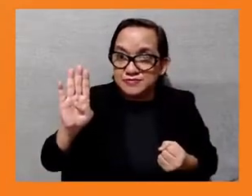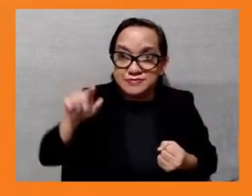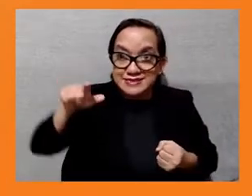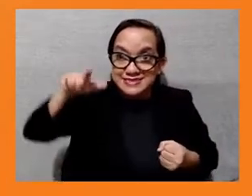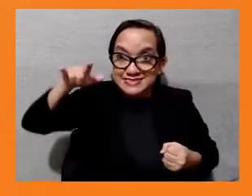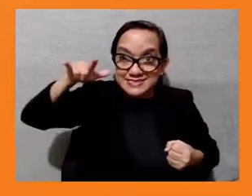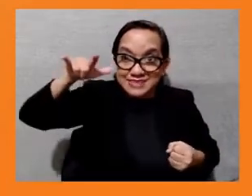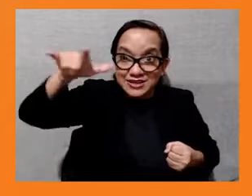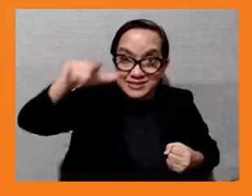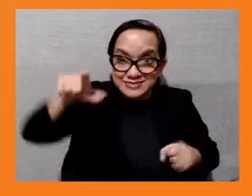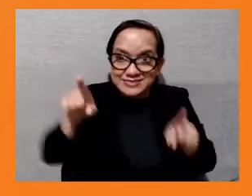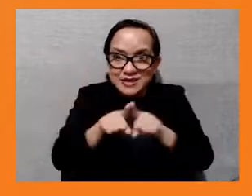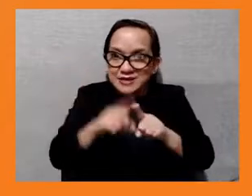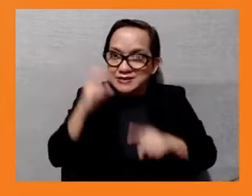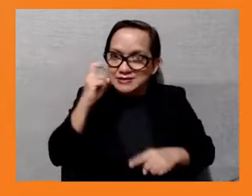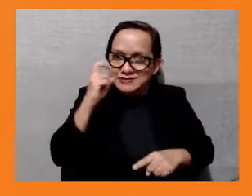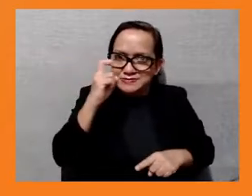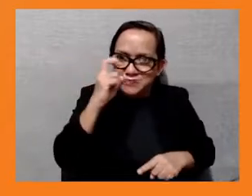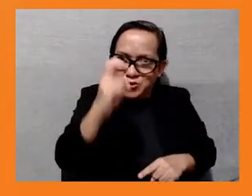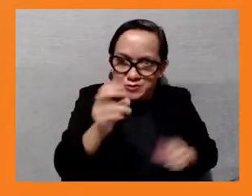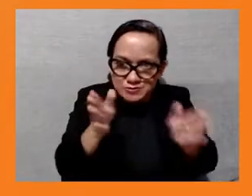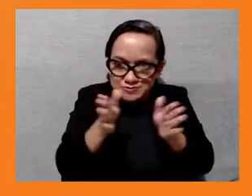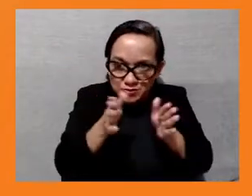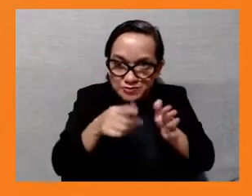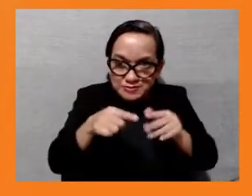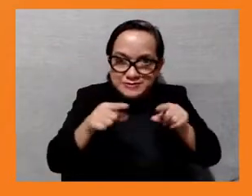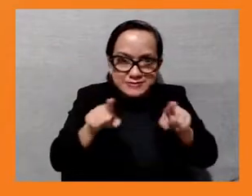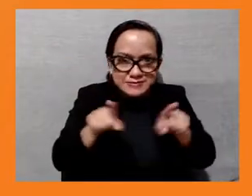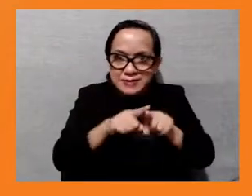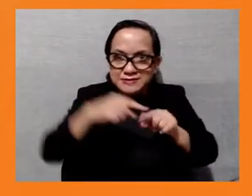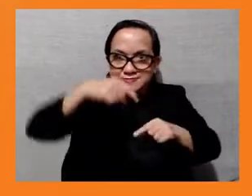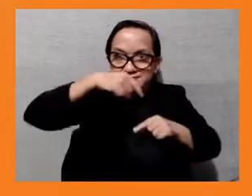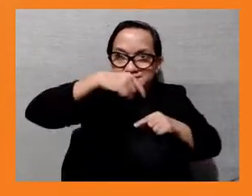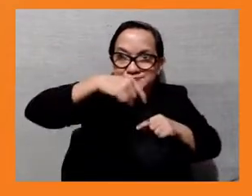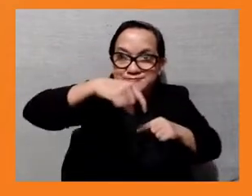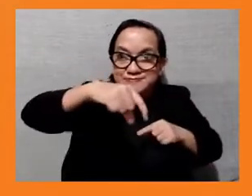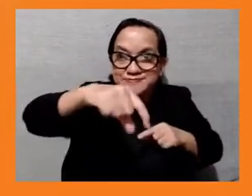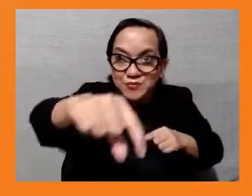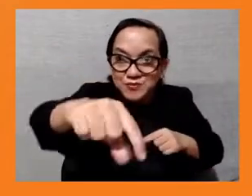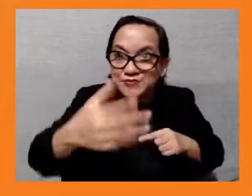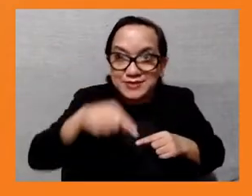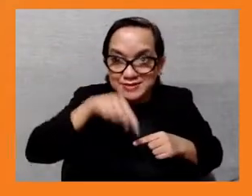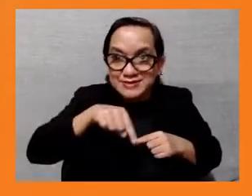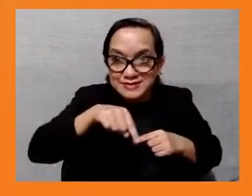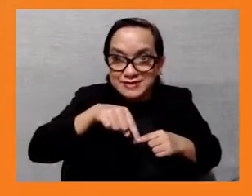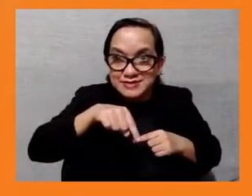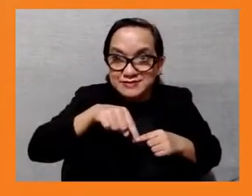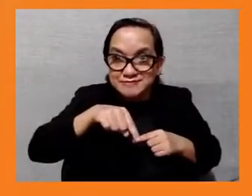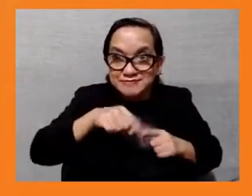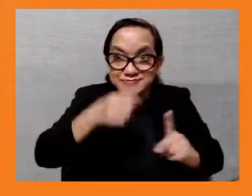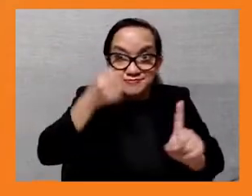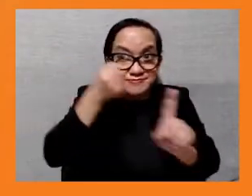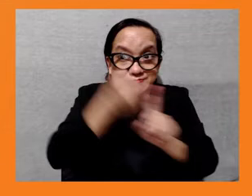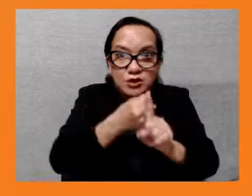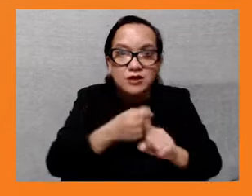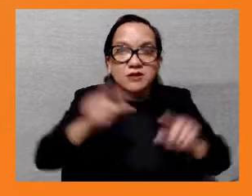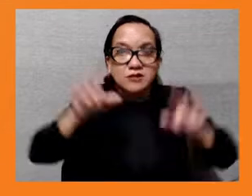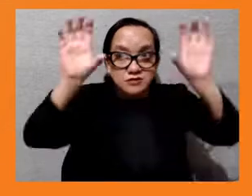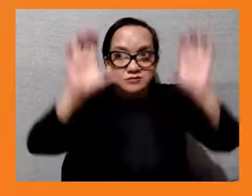Thank you. Thank you so much, Rituji. This is a long-going engagement and a very challenging time for the Magar